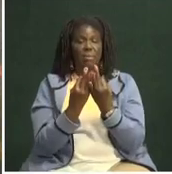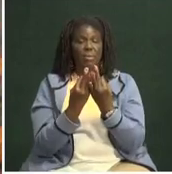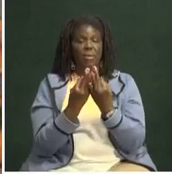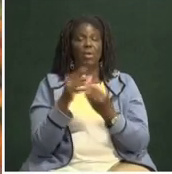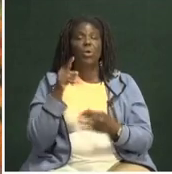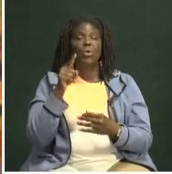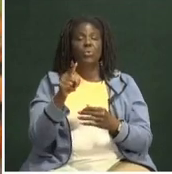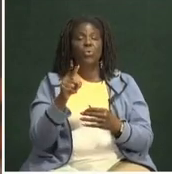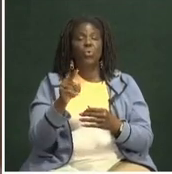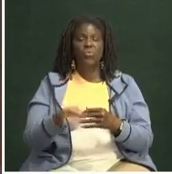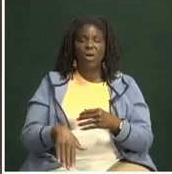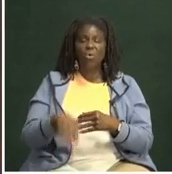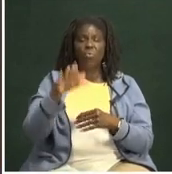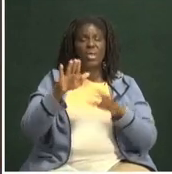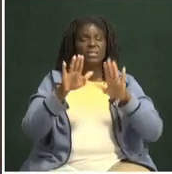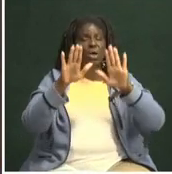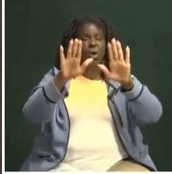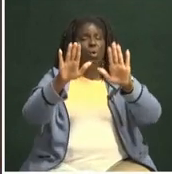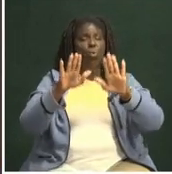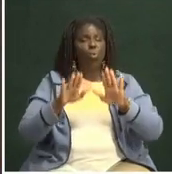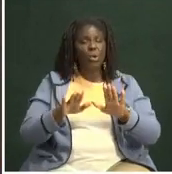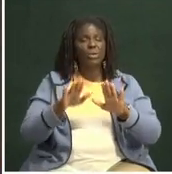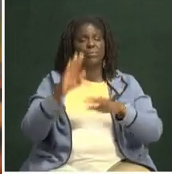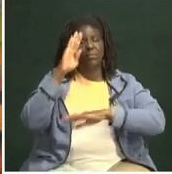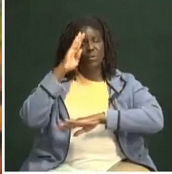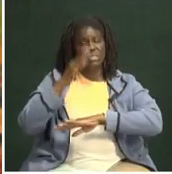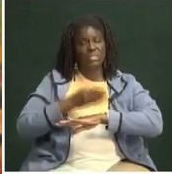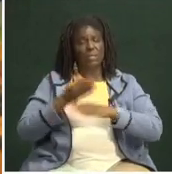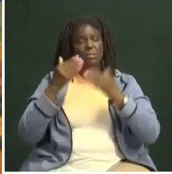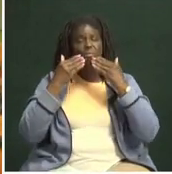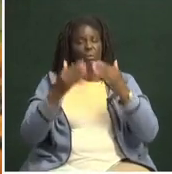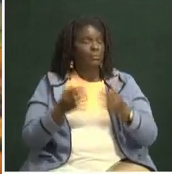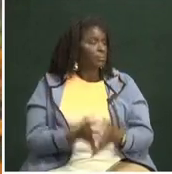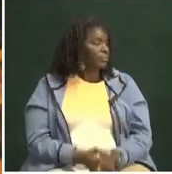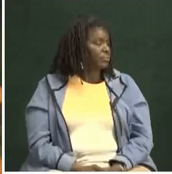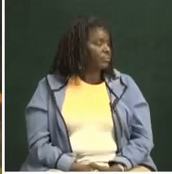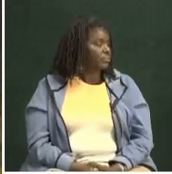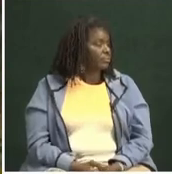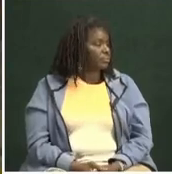have raised a phenomenal family member. Thank you.